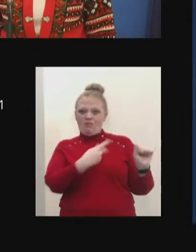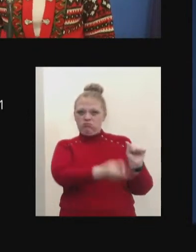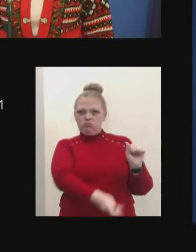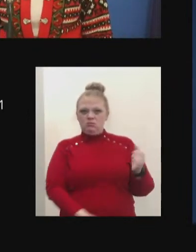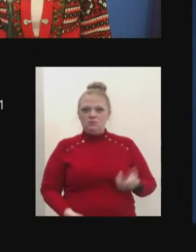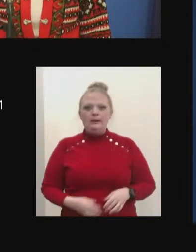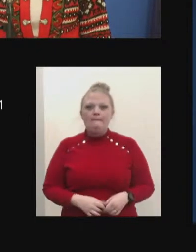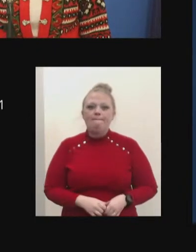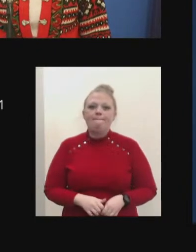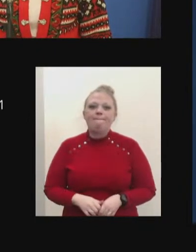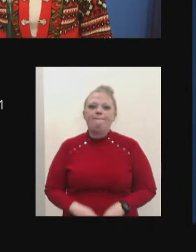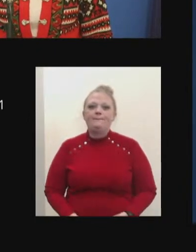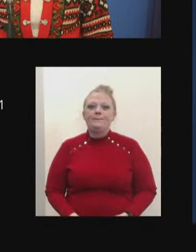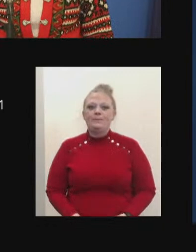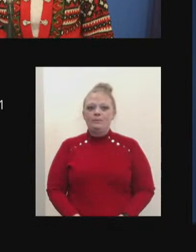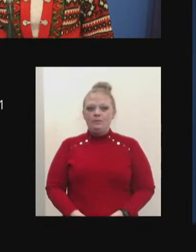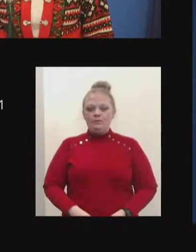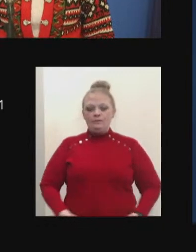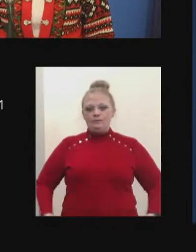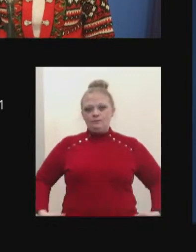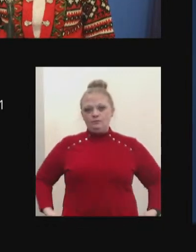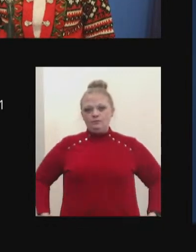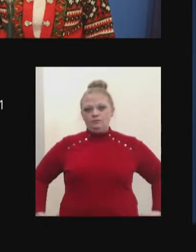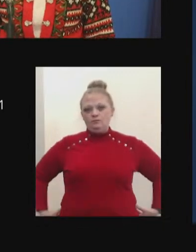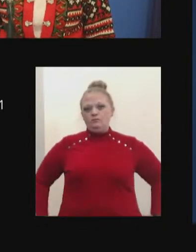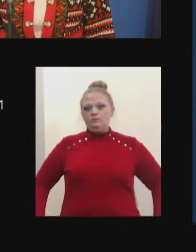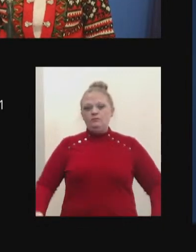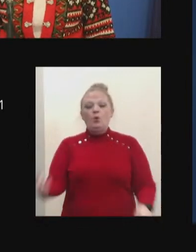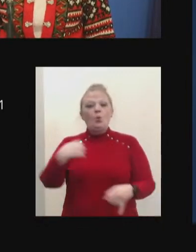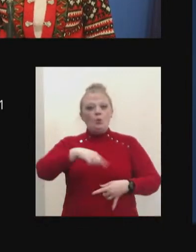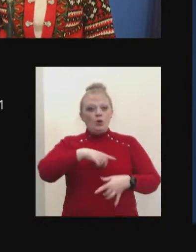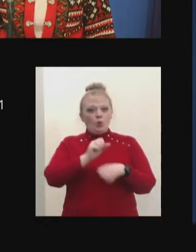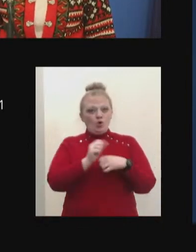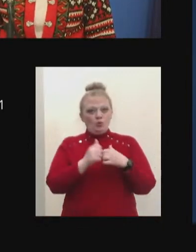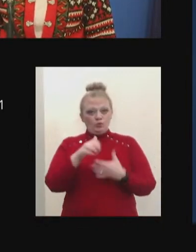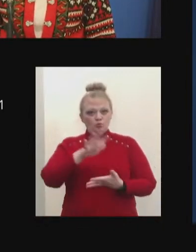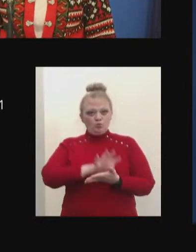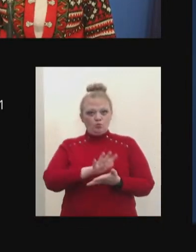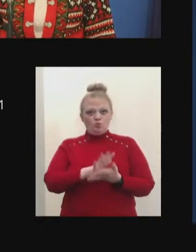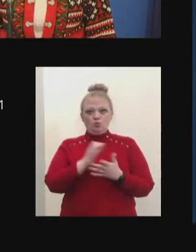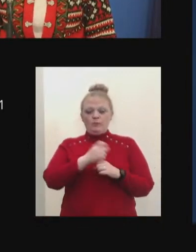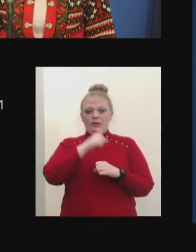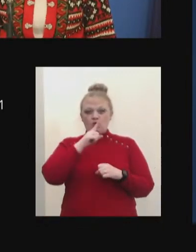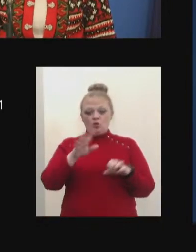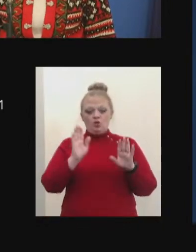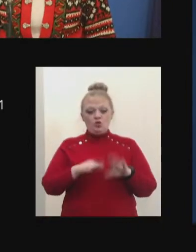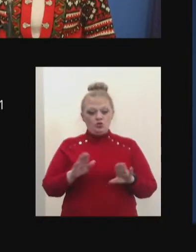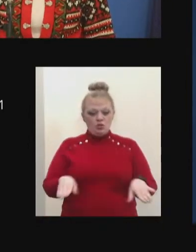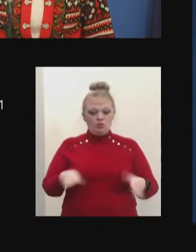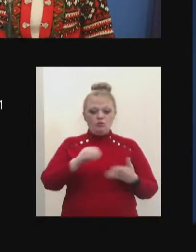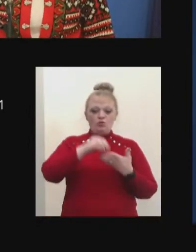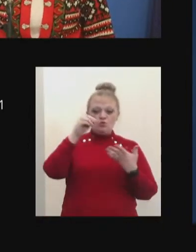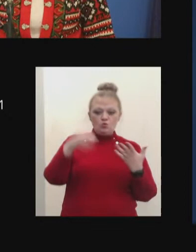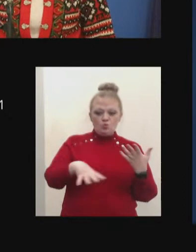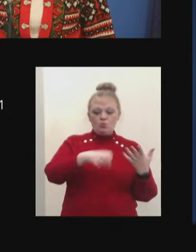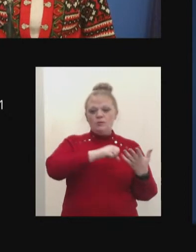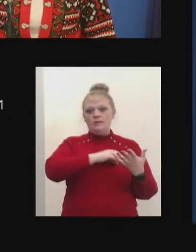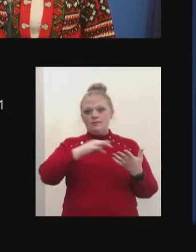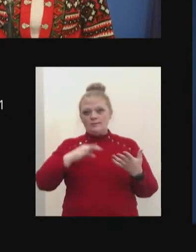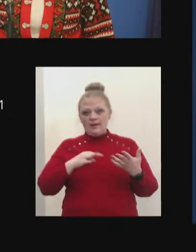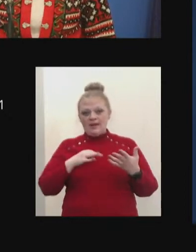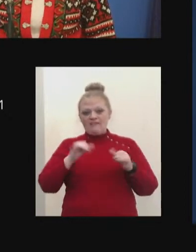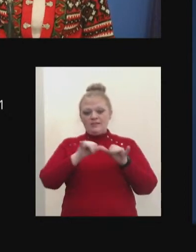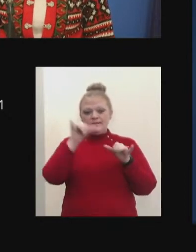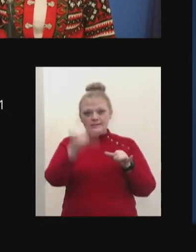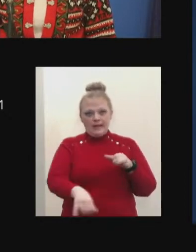So we are working with schools to make sure that children and students and staff stay in school